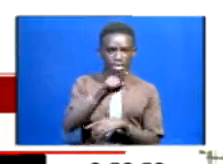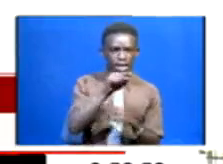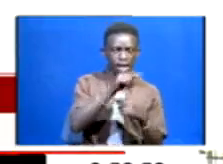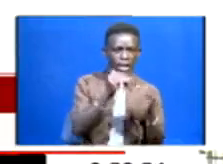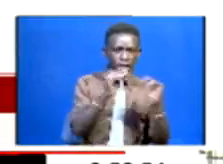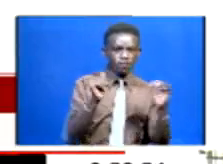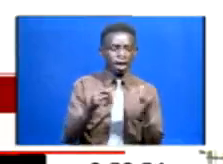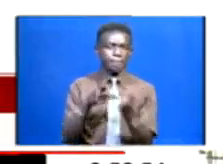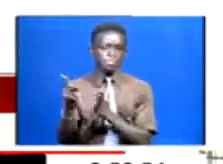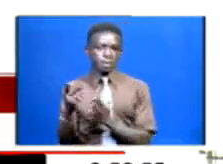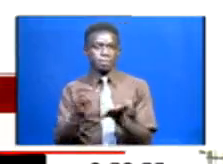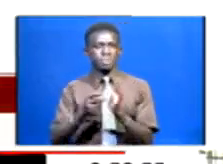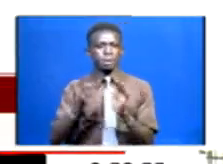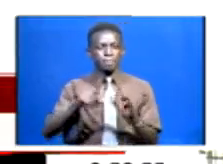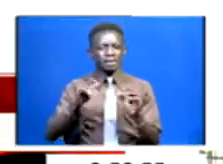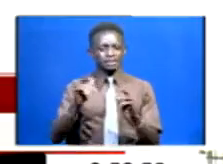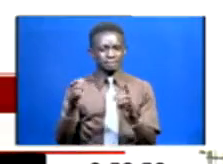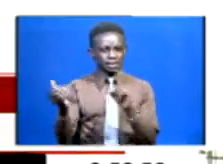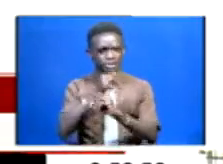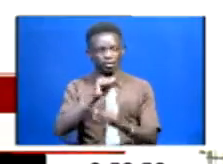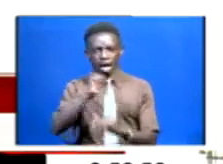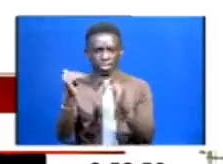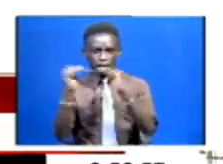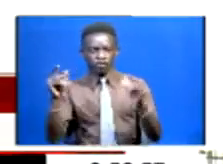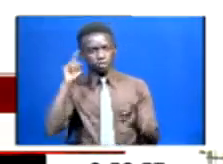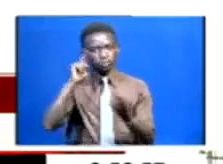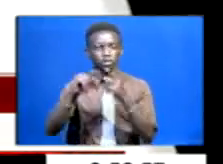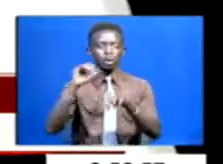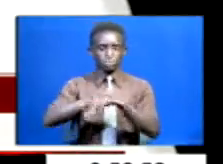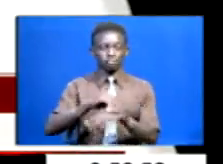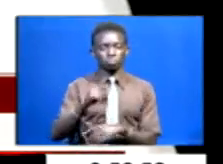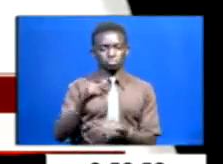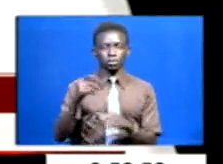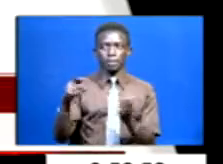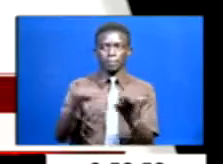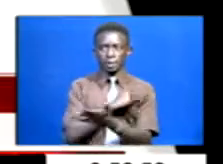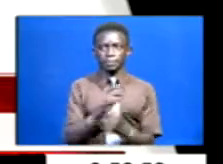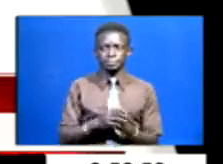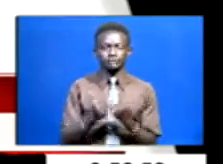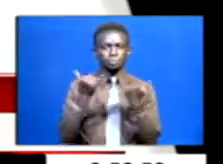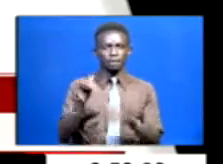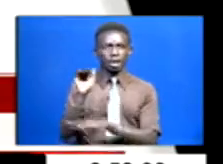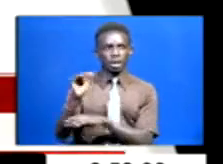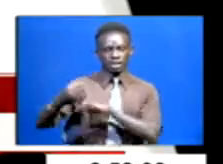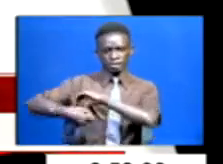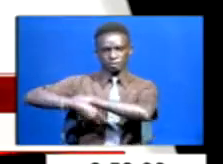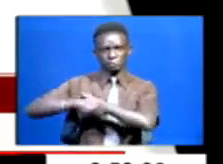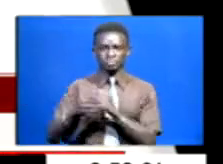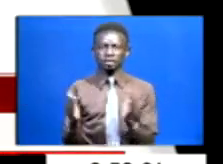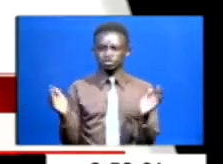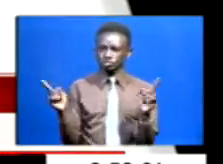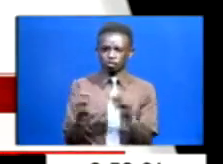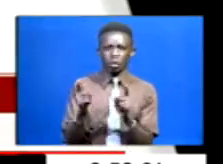to reach a given level to get that. So that you can pay. Now, explain to us in a nutshell what exactly